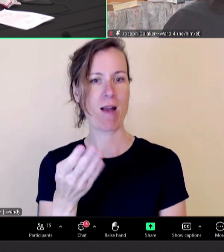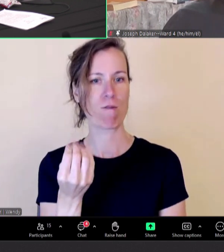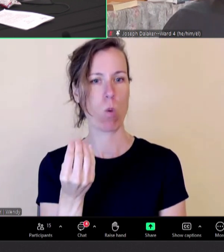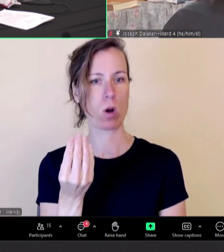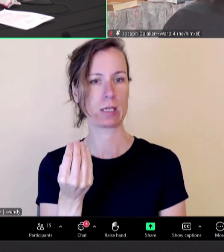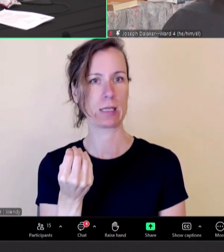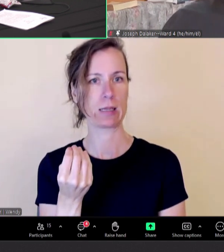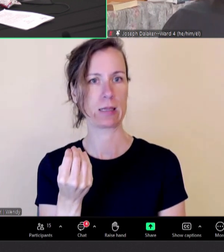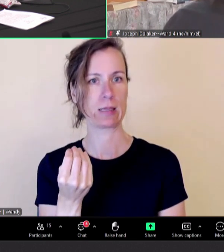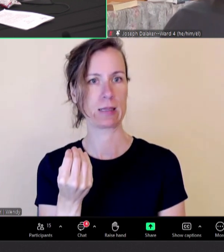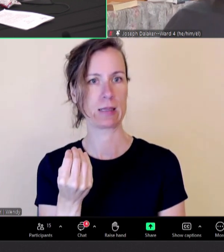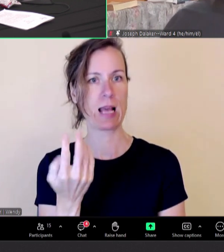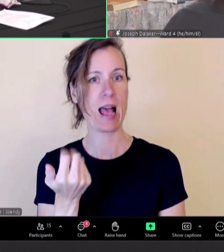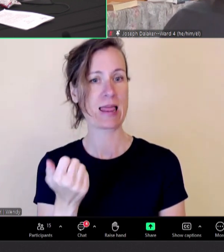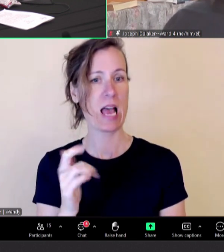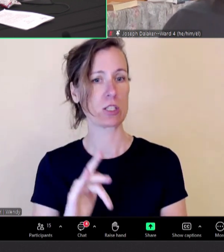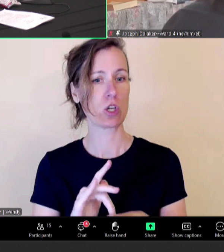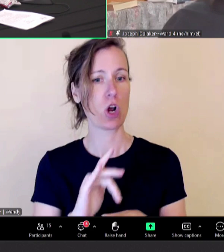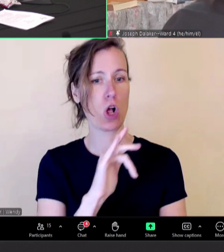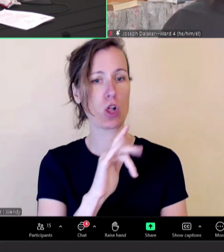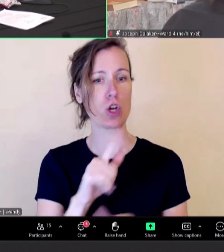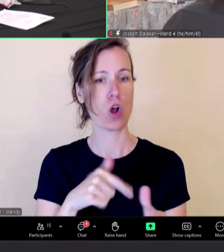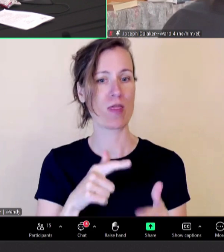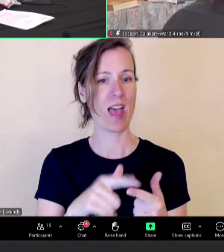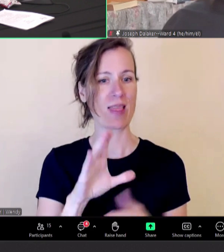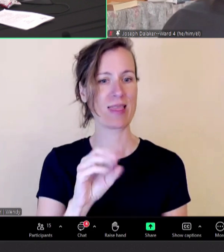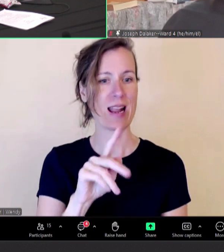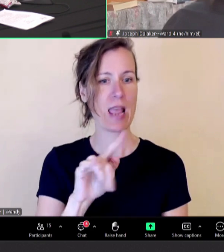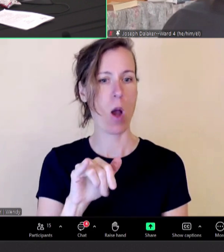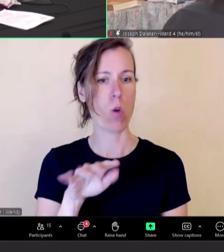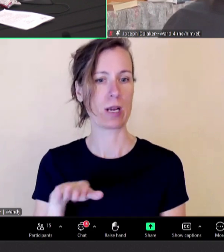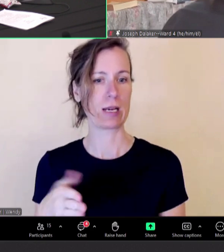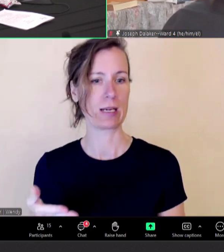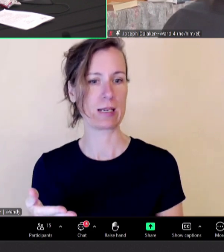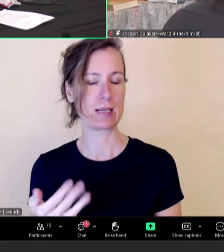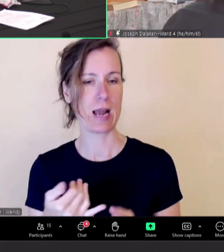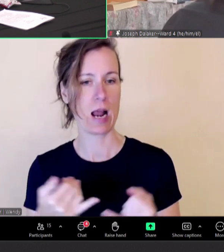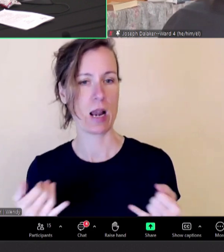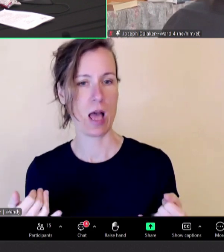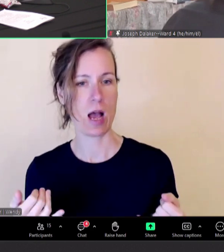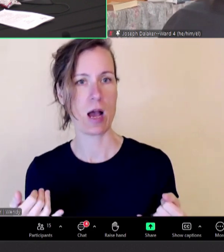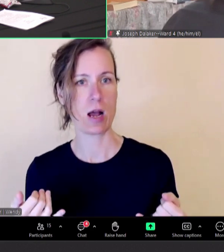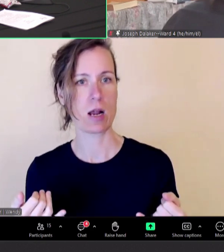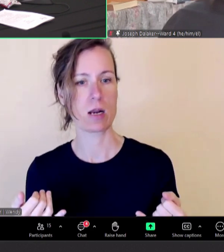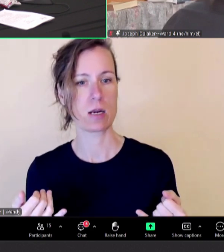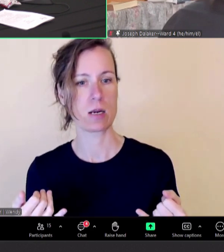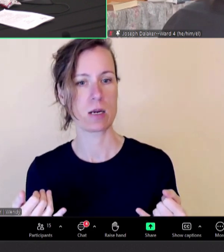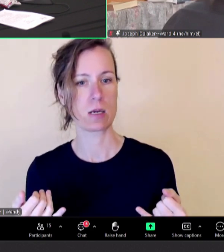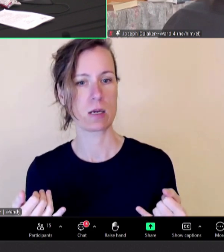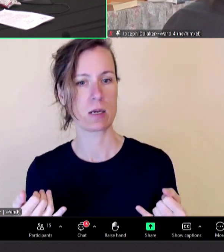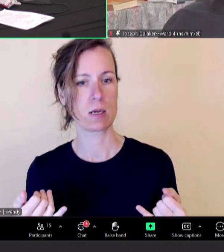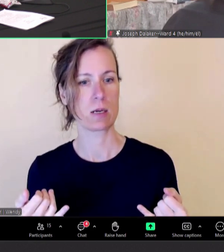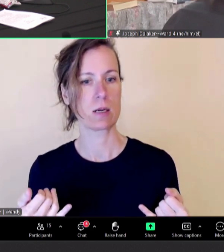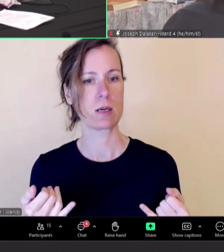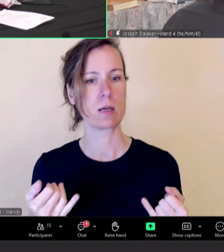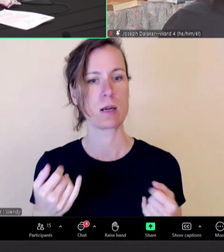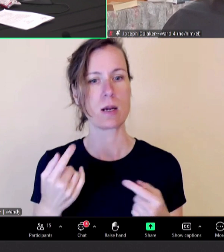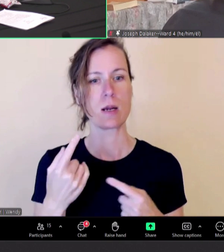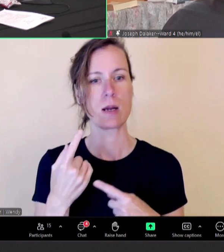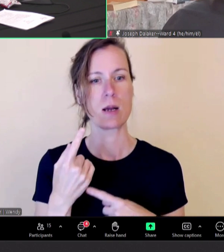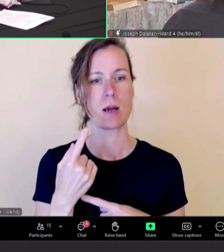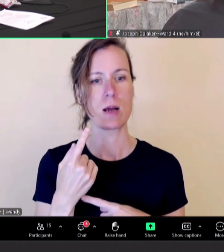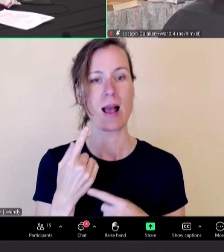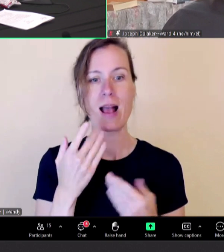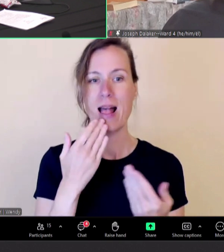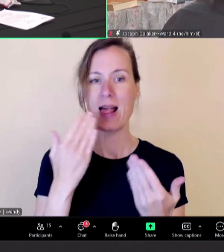earlier than the deadline that the county has given them. But I think that comes thanks to Mayor and Amy